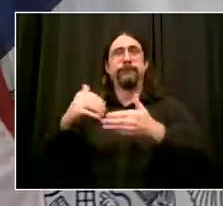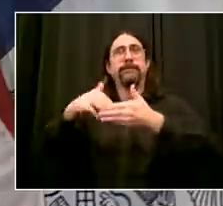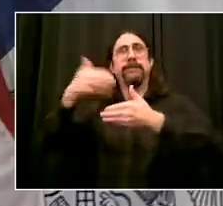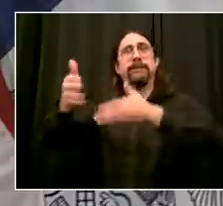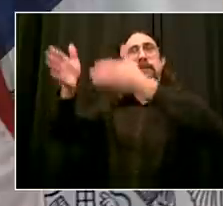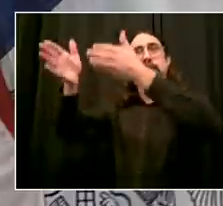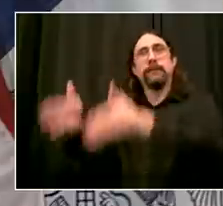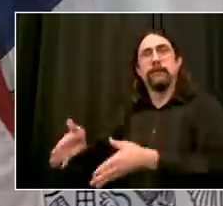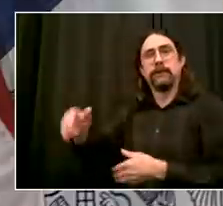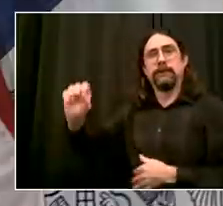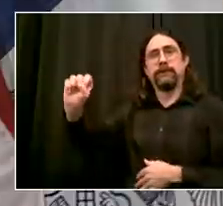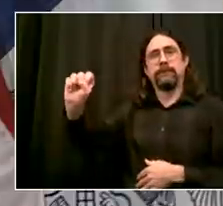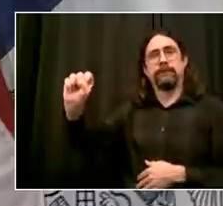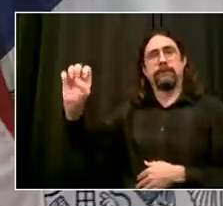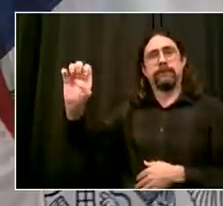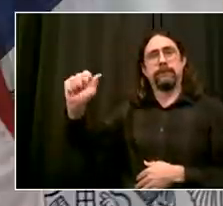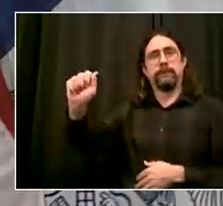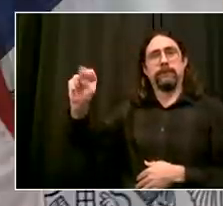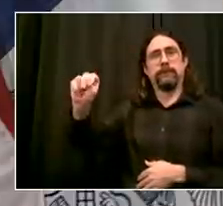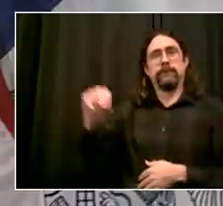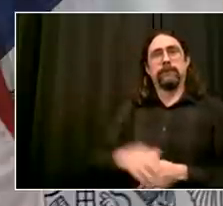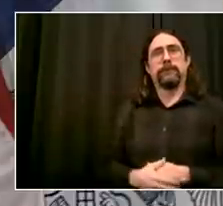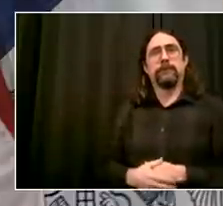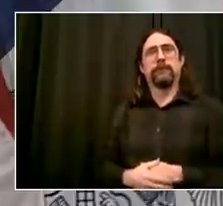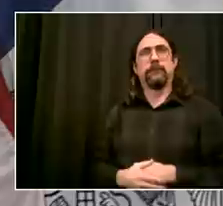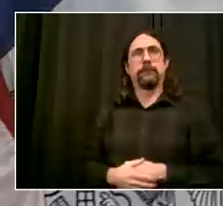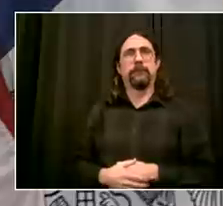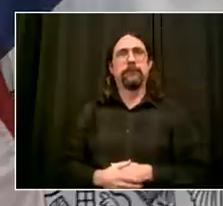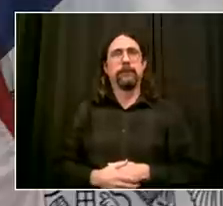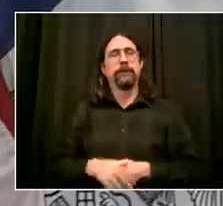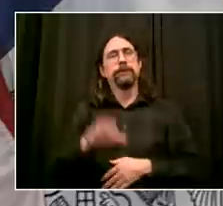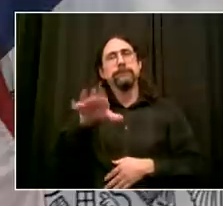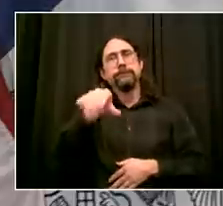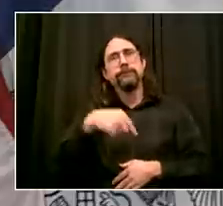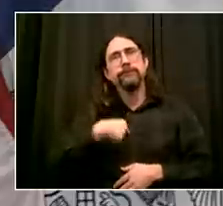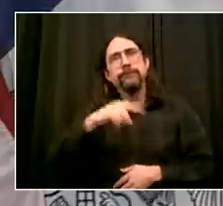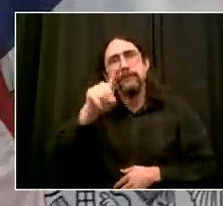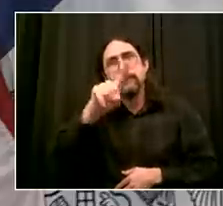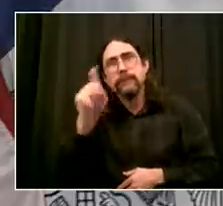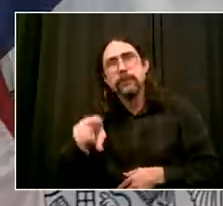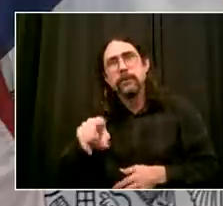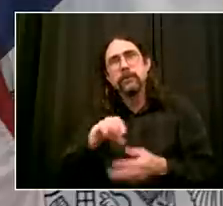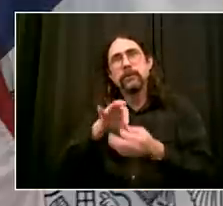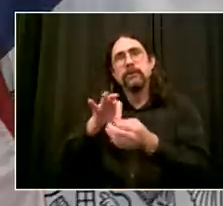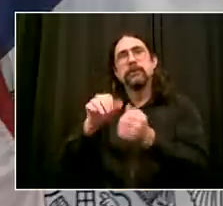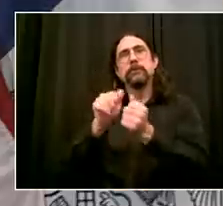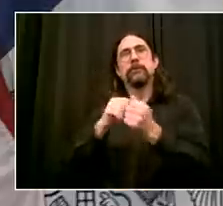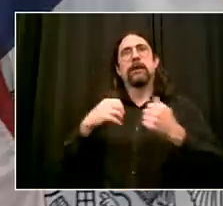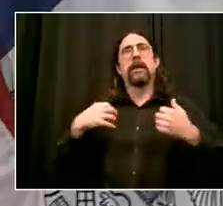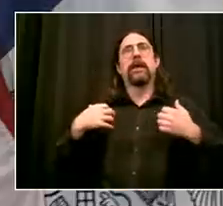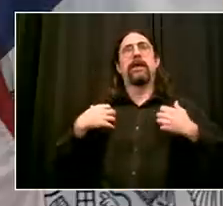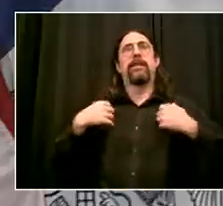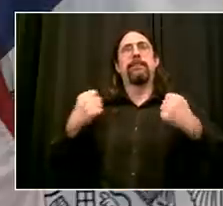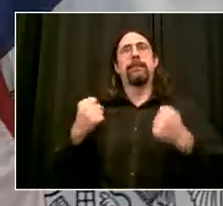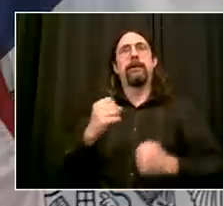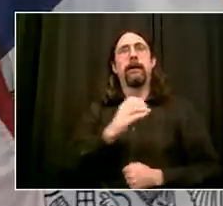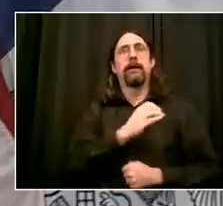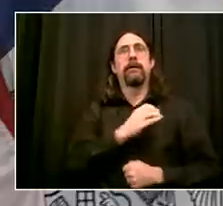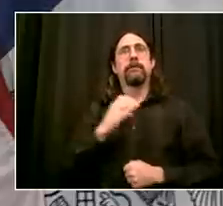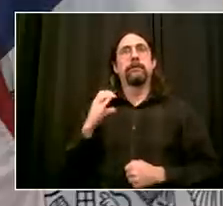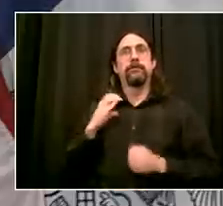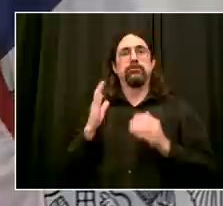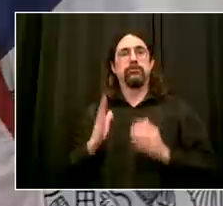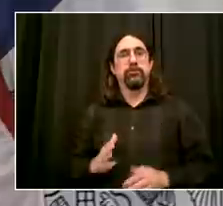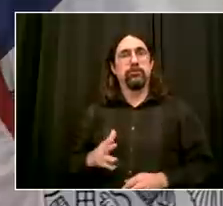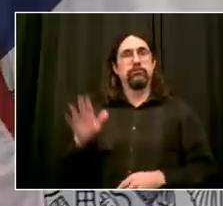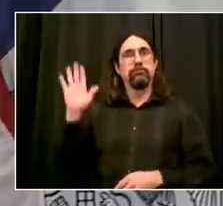Yorkers, can you put like a more specific number on the age you might be talking about? And also, could you put the notice in context? Is this,